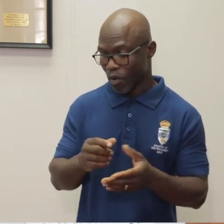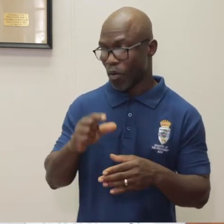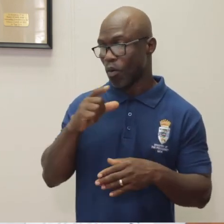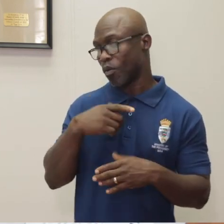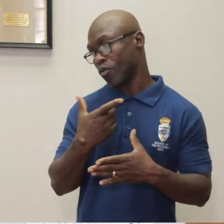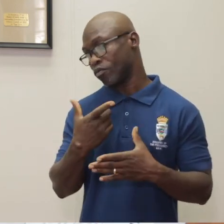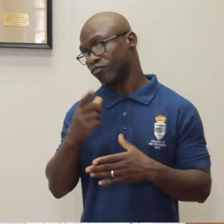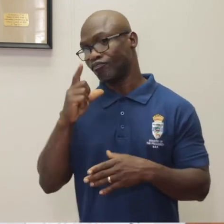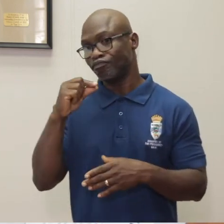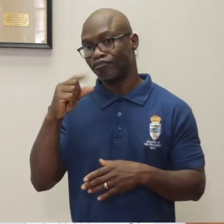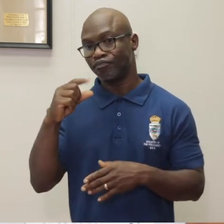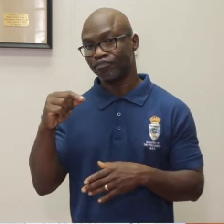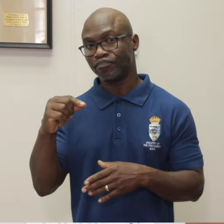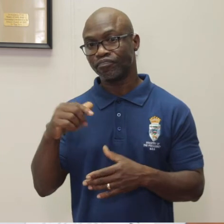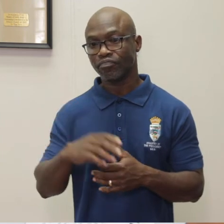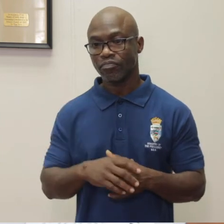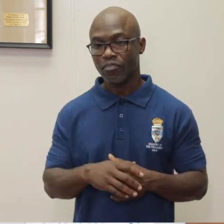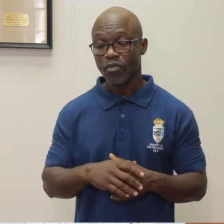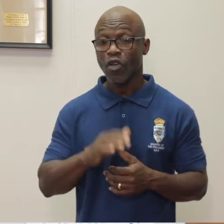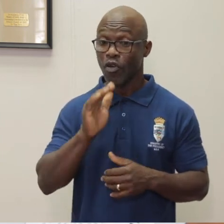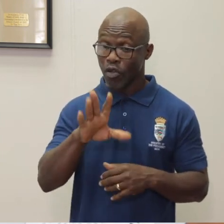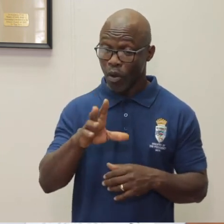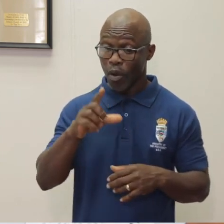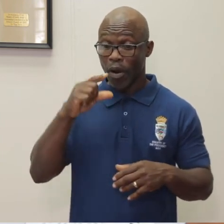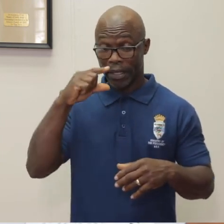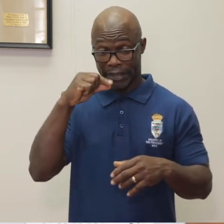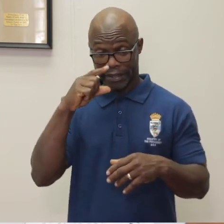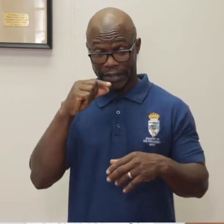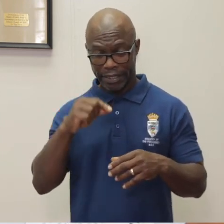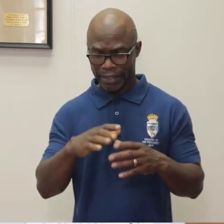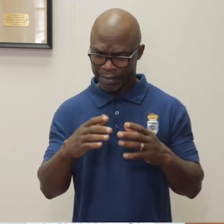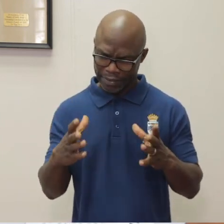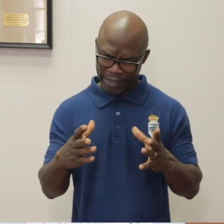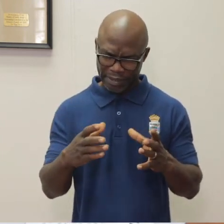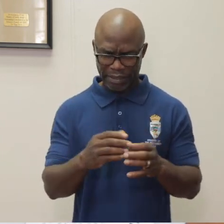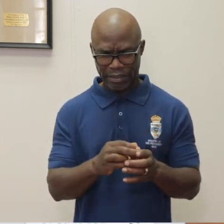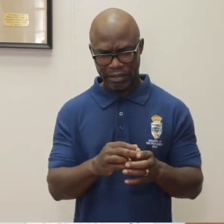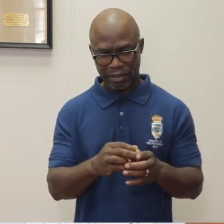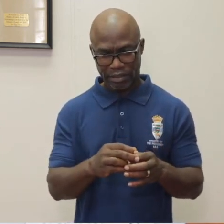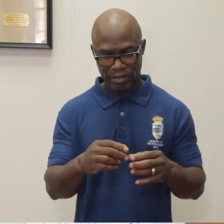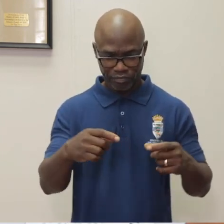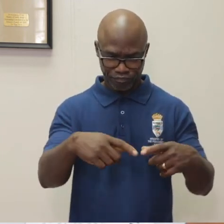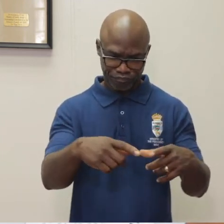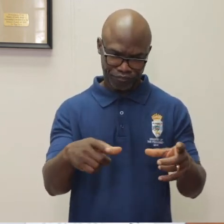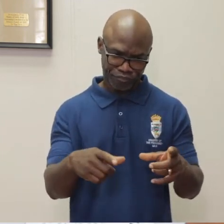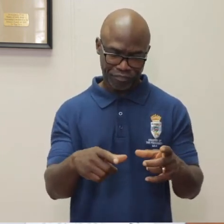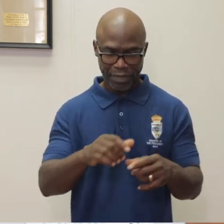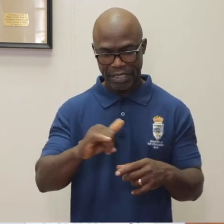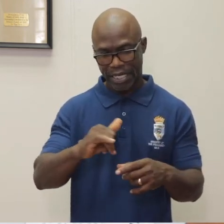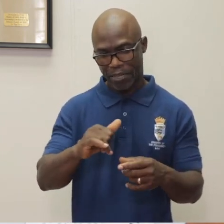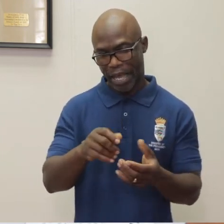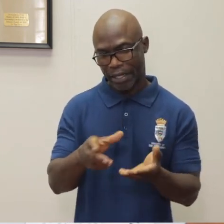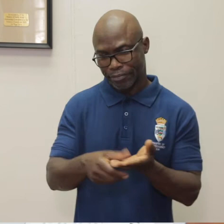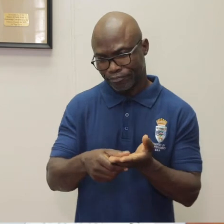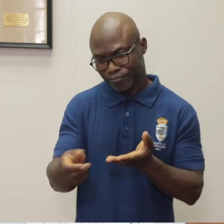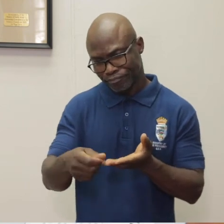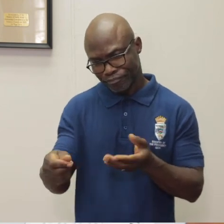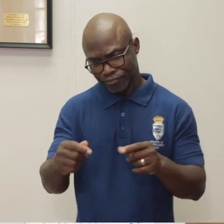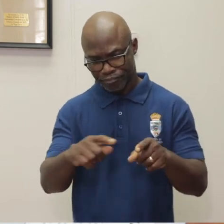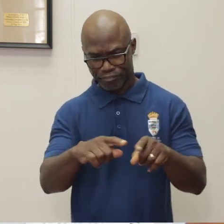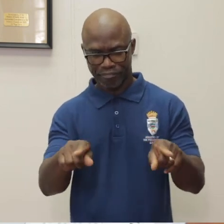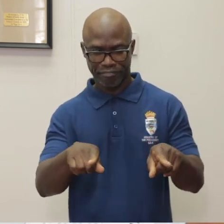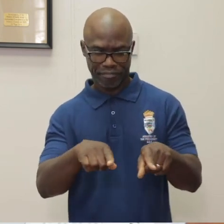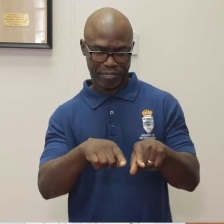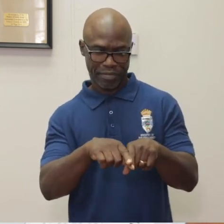chicken. So your chicken should be the size of like a pack of playing cards. If you can